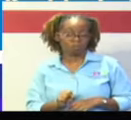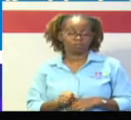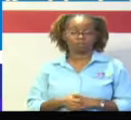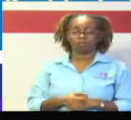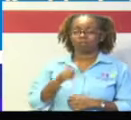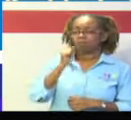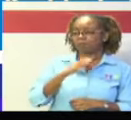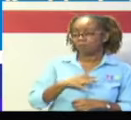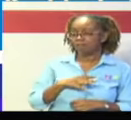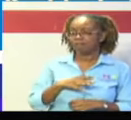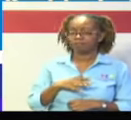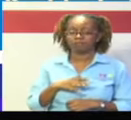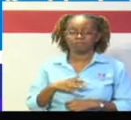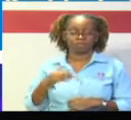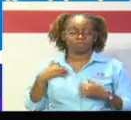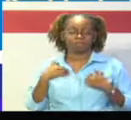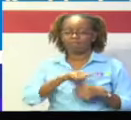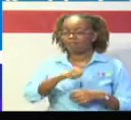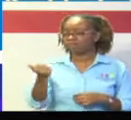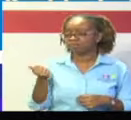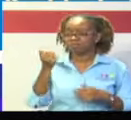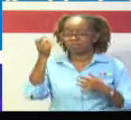immunocompromising conditions, or fibromyalgia,